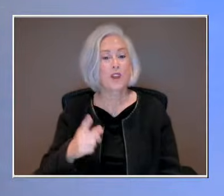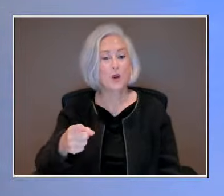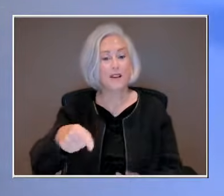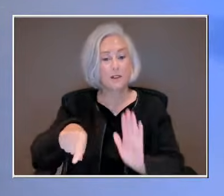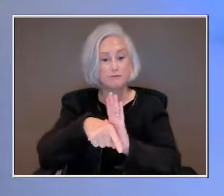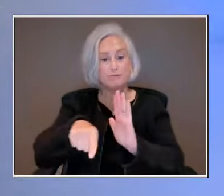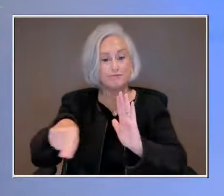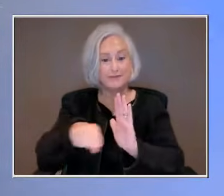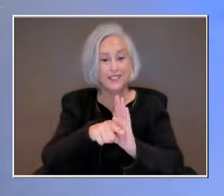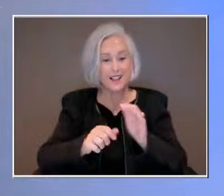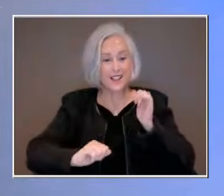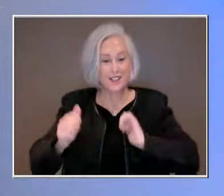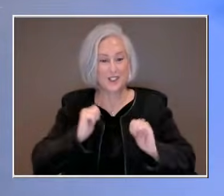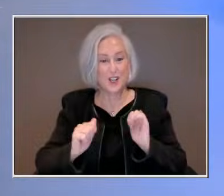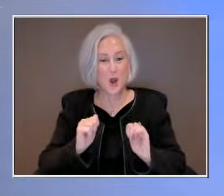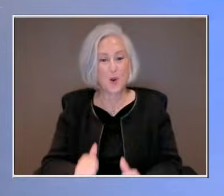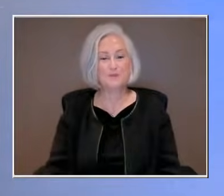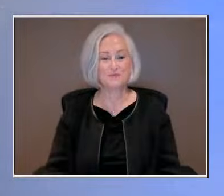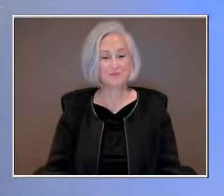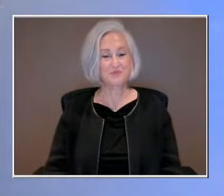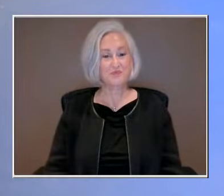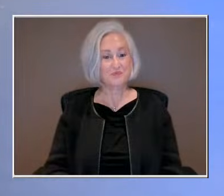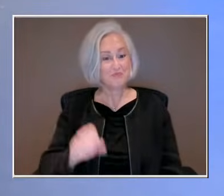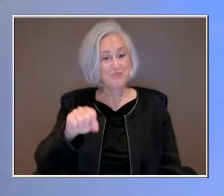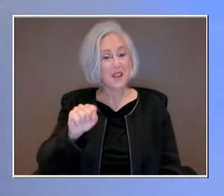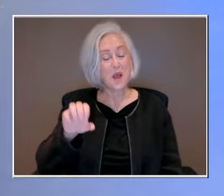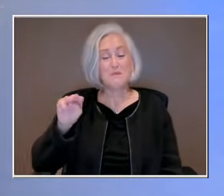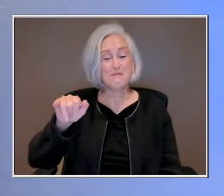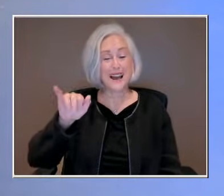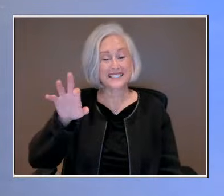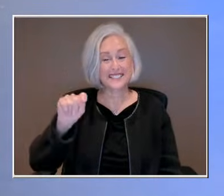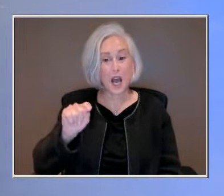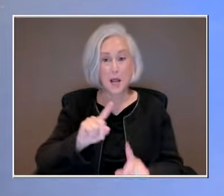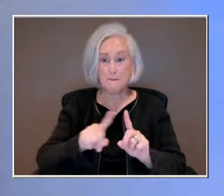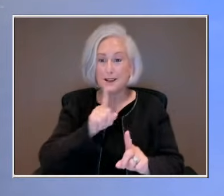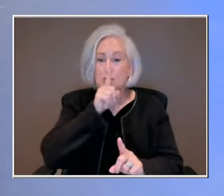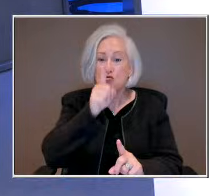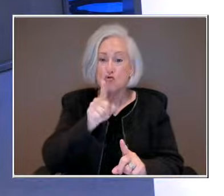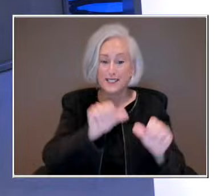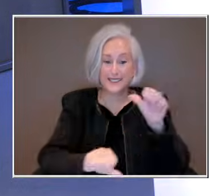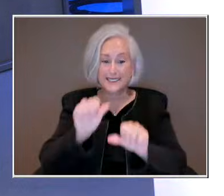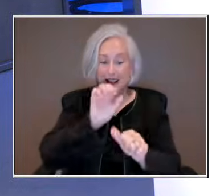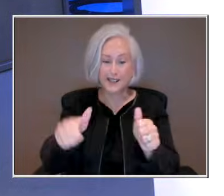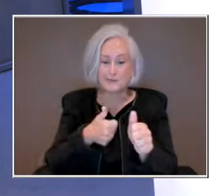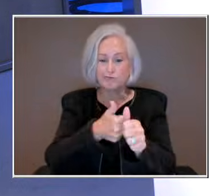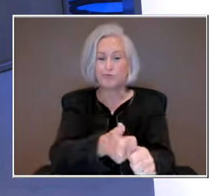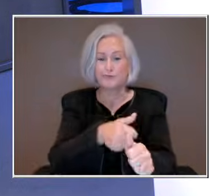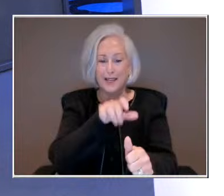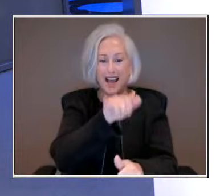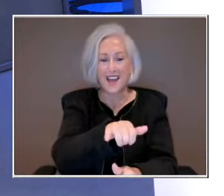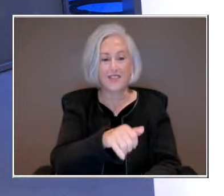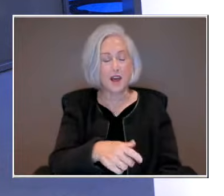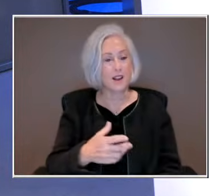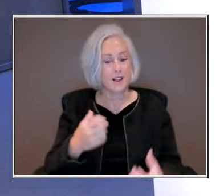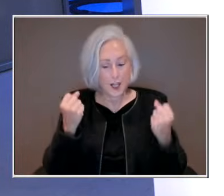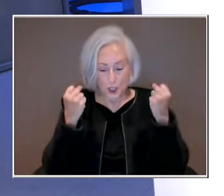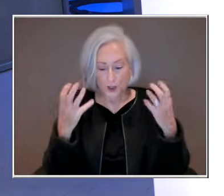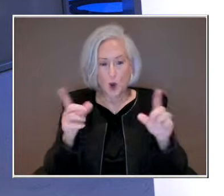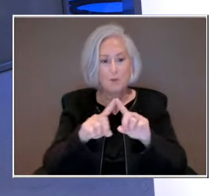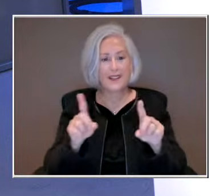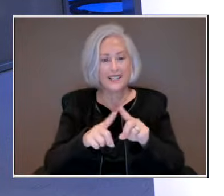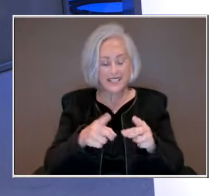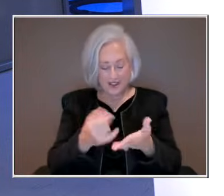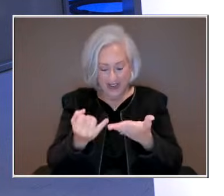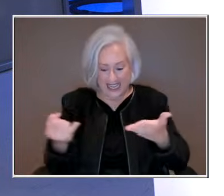there. Yeah, that's our mascot, but there's real science behind it. Well, there are so many different instruments you could have chosen, so many different